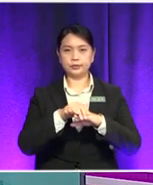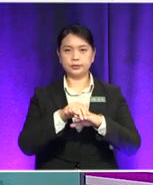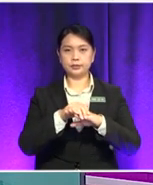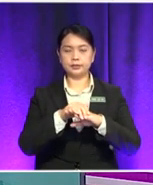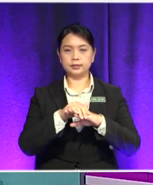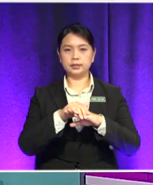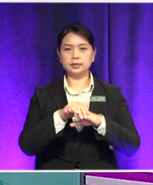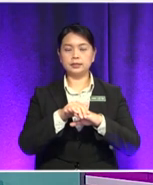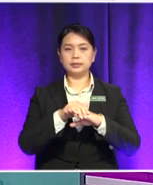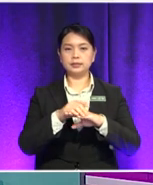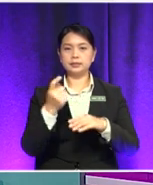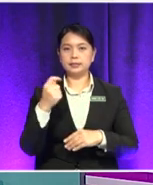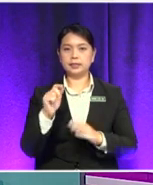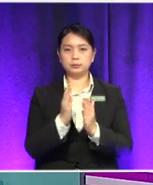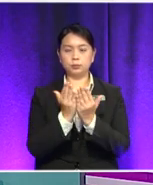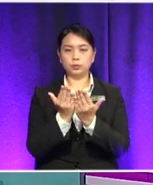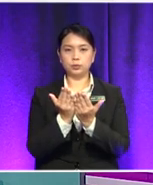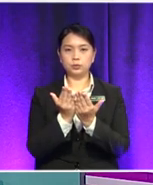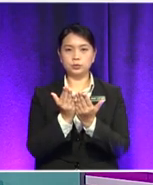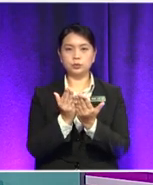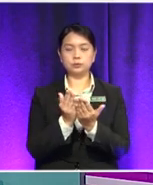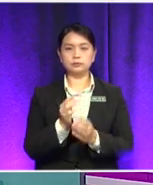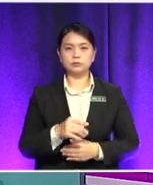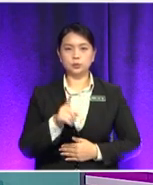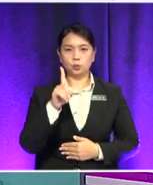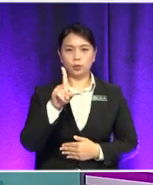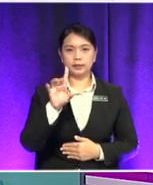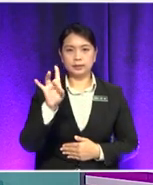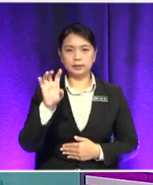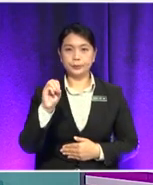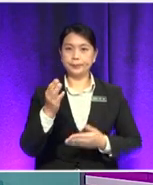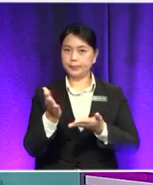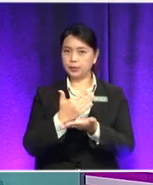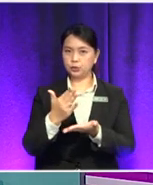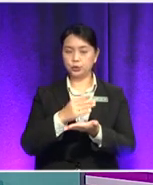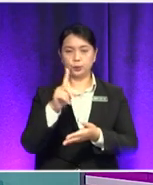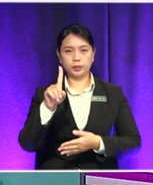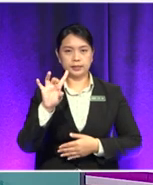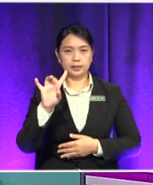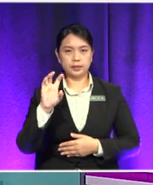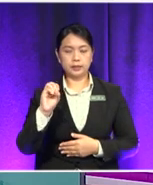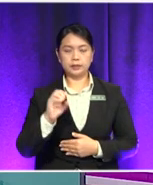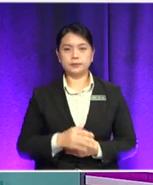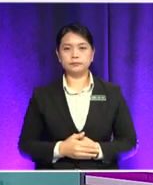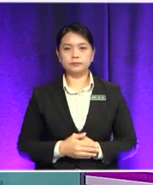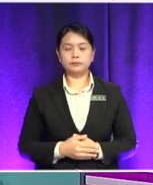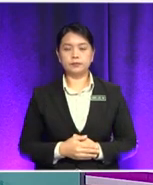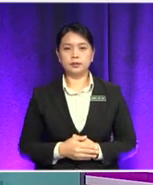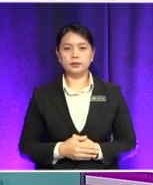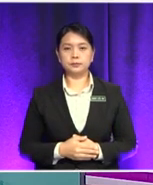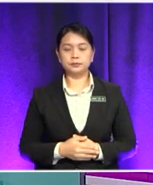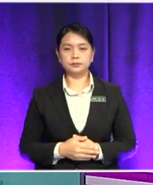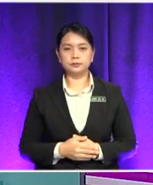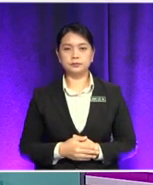plus 4, textbook in page 108. Okay, so basically, this is a newspaper article